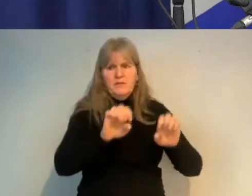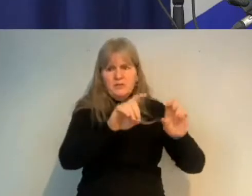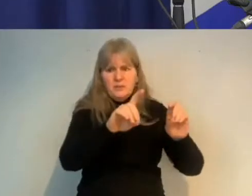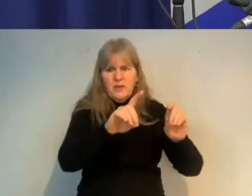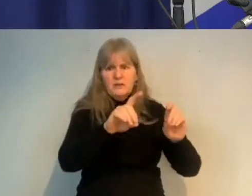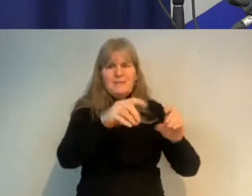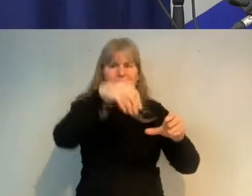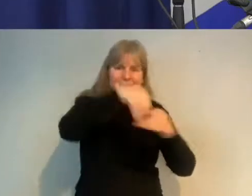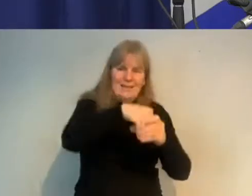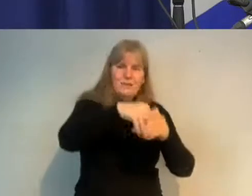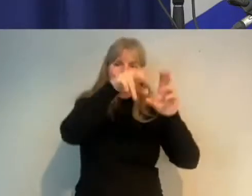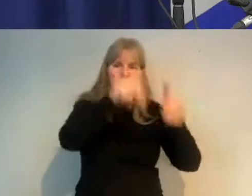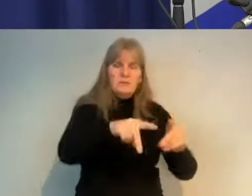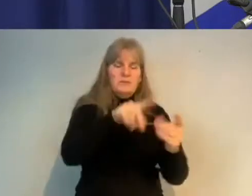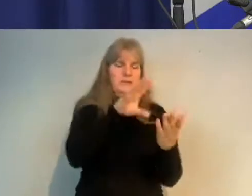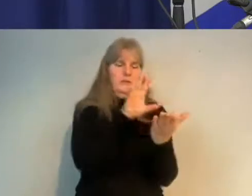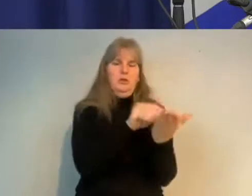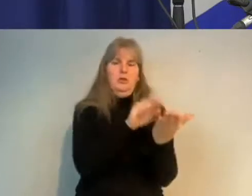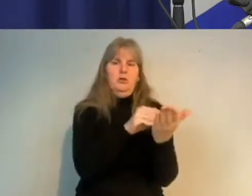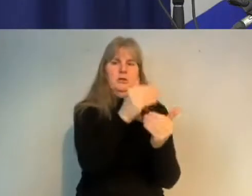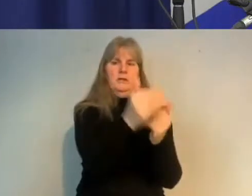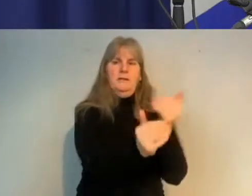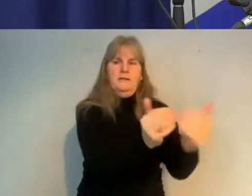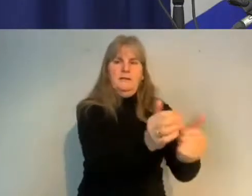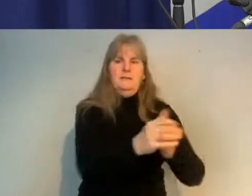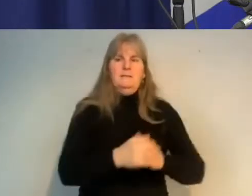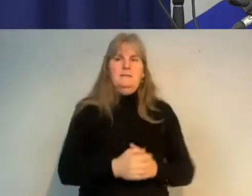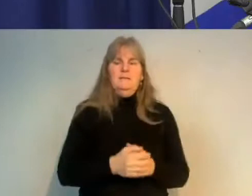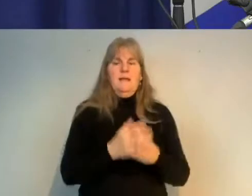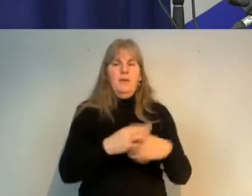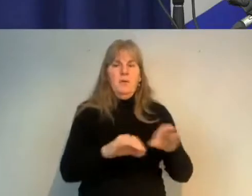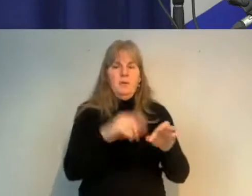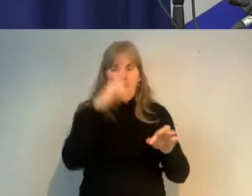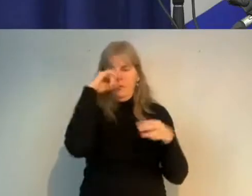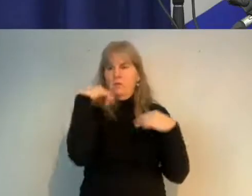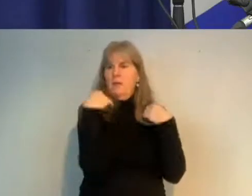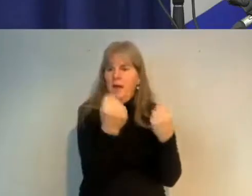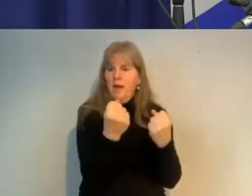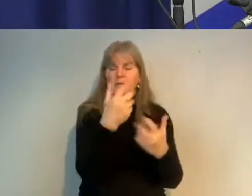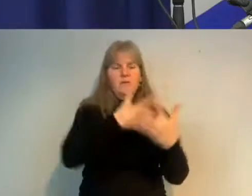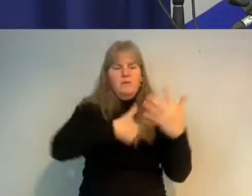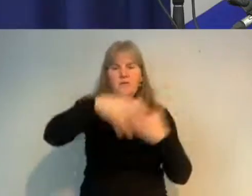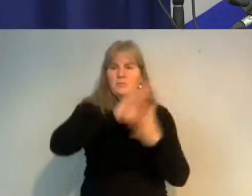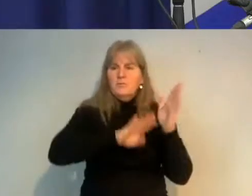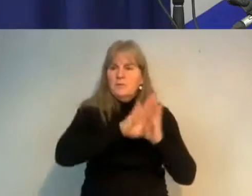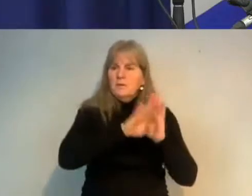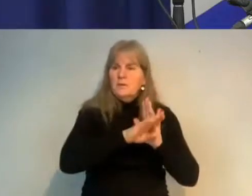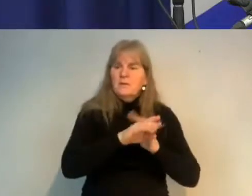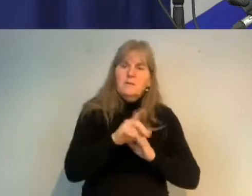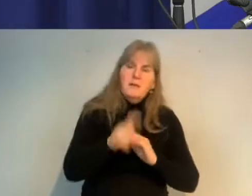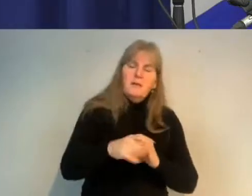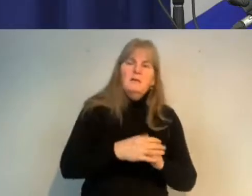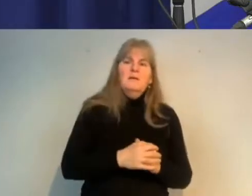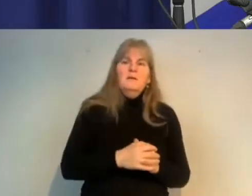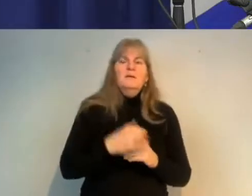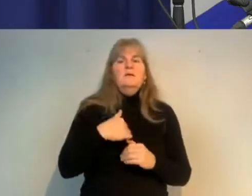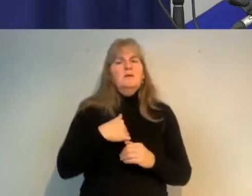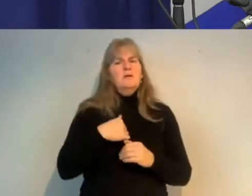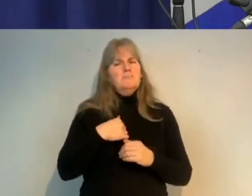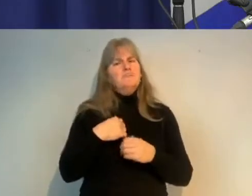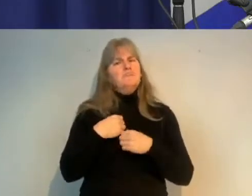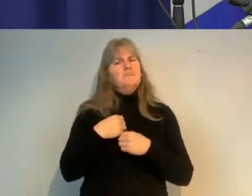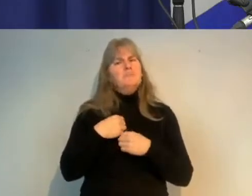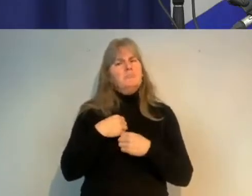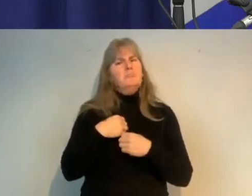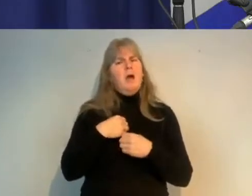person. It's important for their mental health and their social development. I'm extremely confident that the correct action